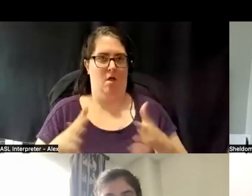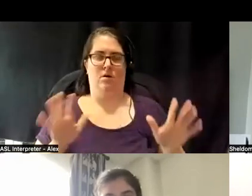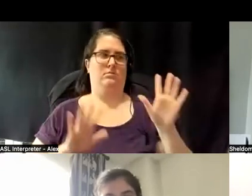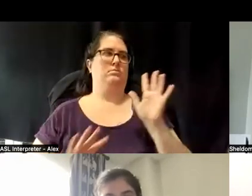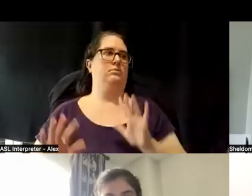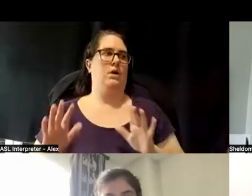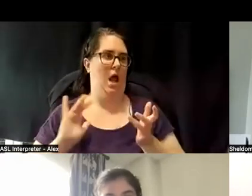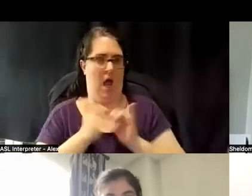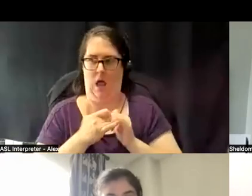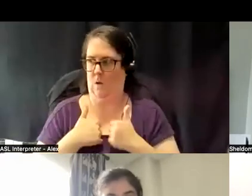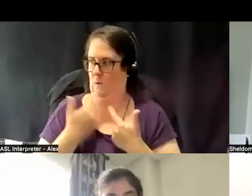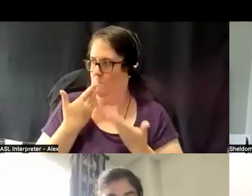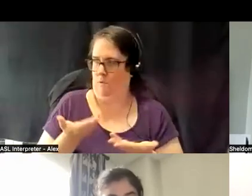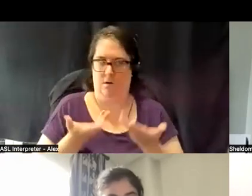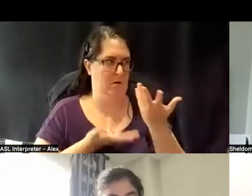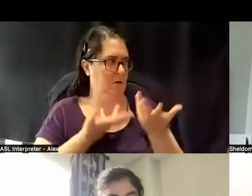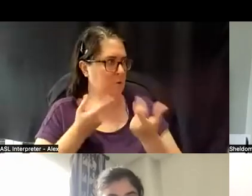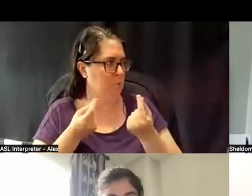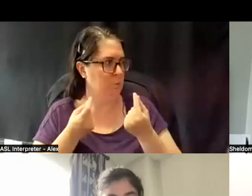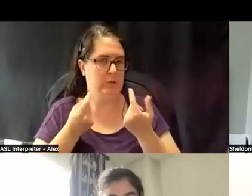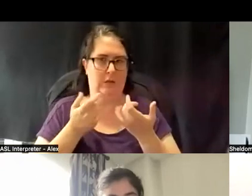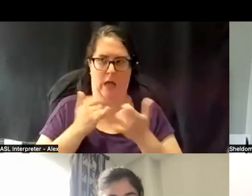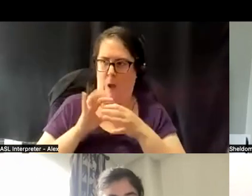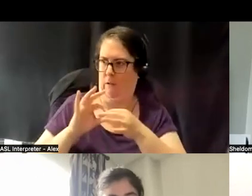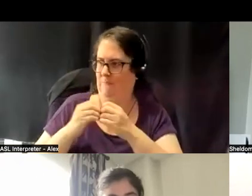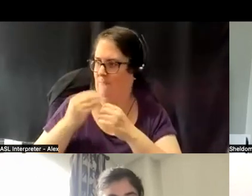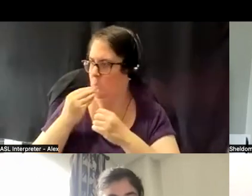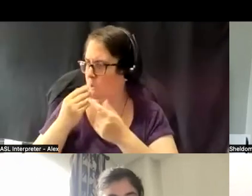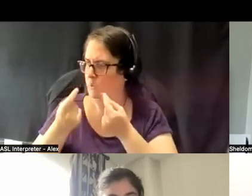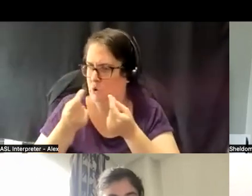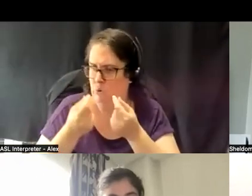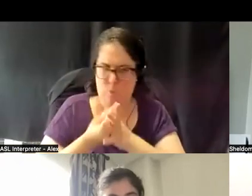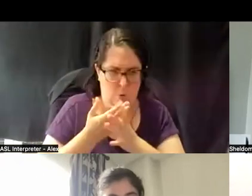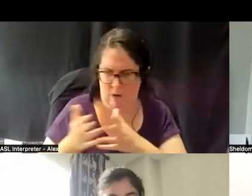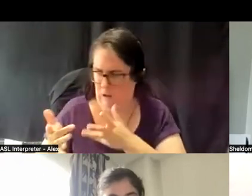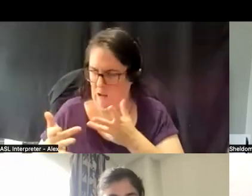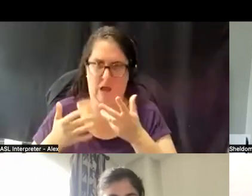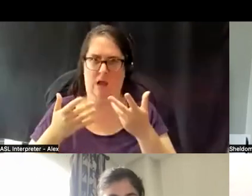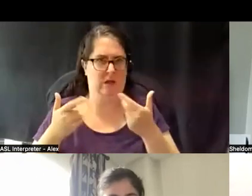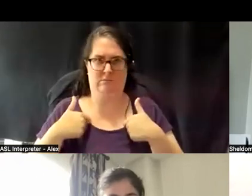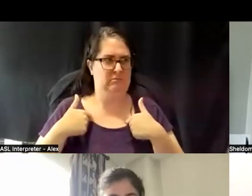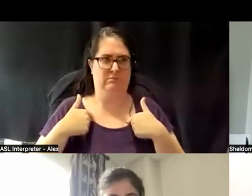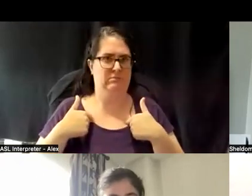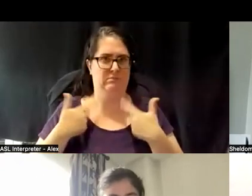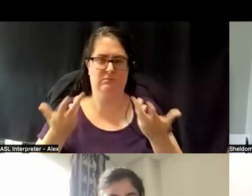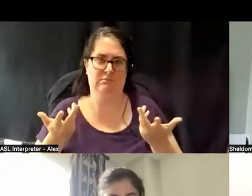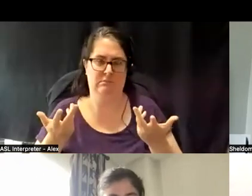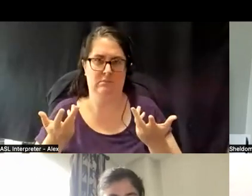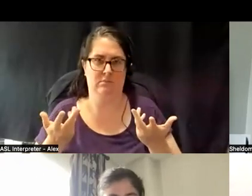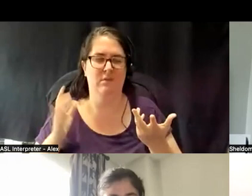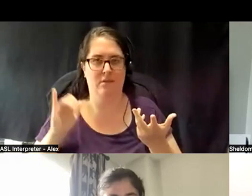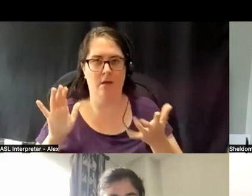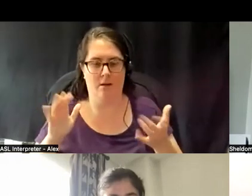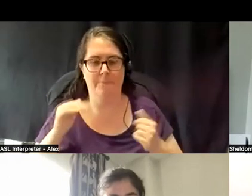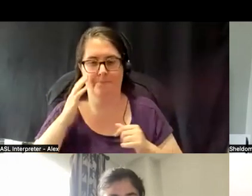They don't know how. They don't know how to connect to the food system. They feel that they're not a part of it anymore. So